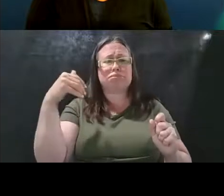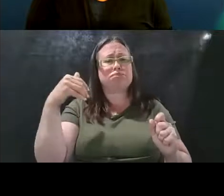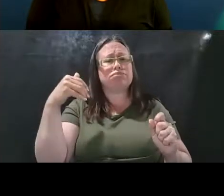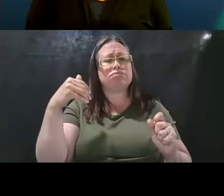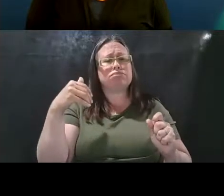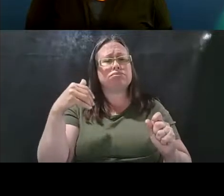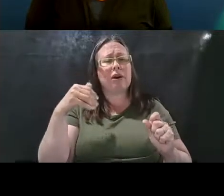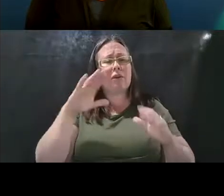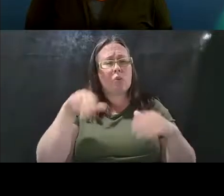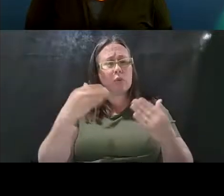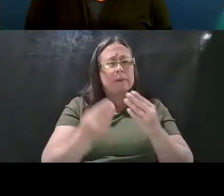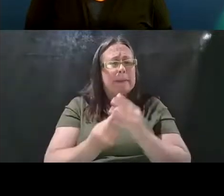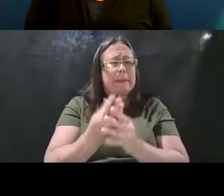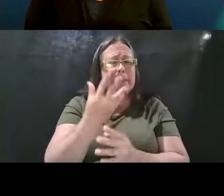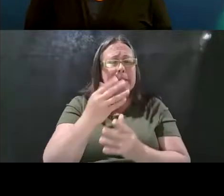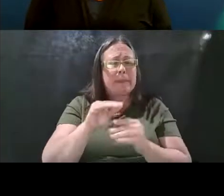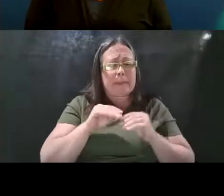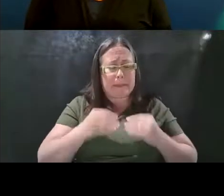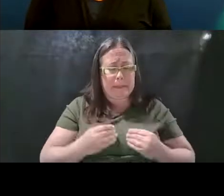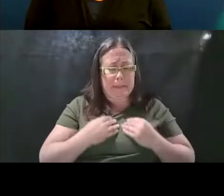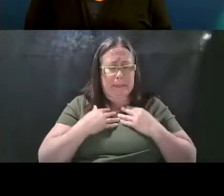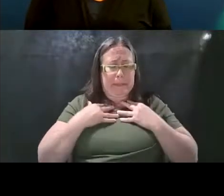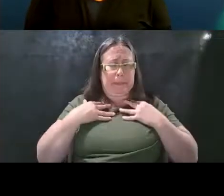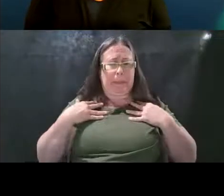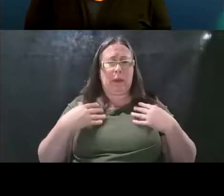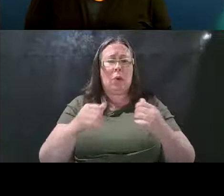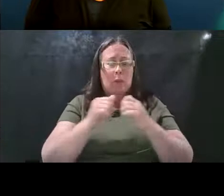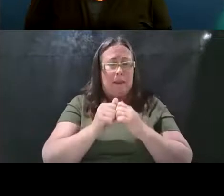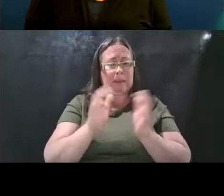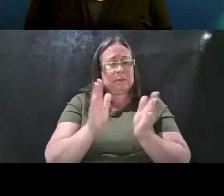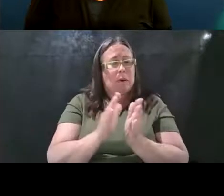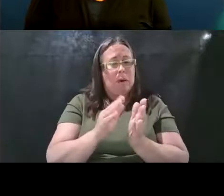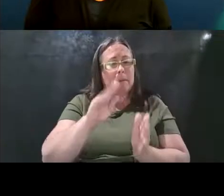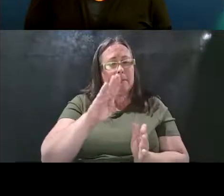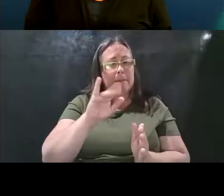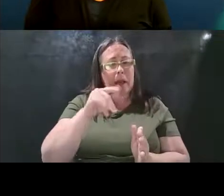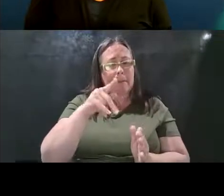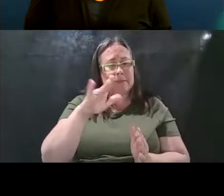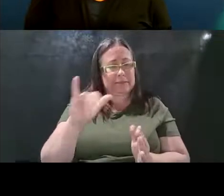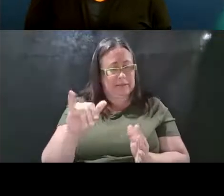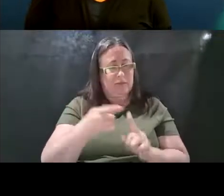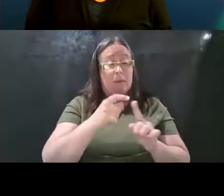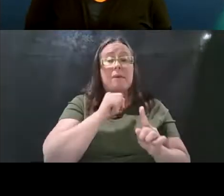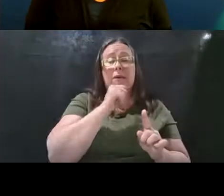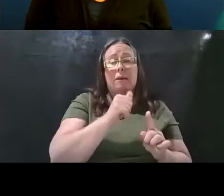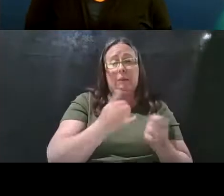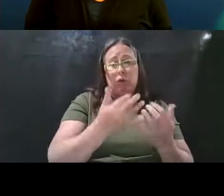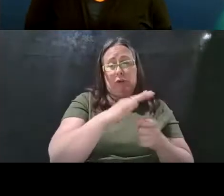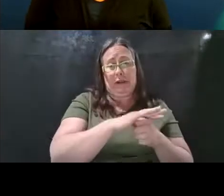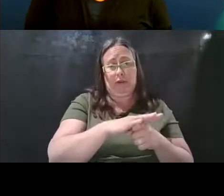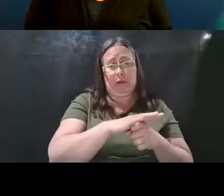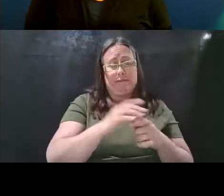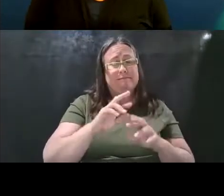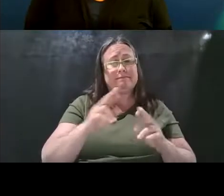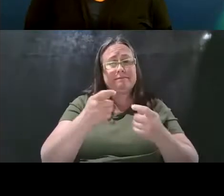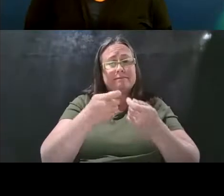of reconstitution and the area covered with a small biopsy from an unburned area. This